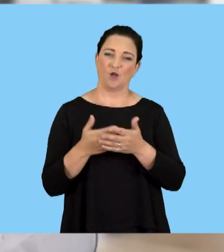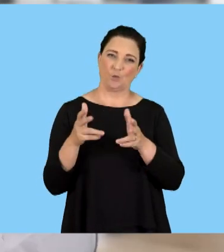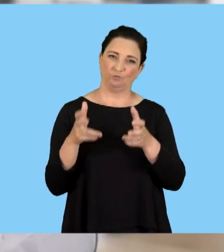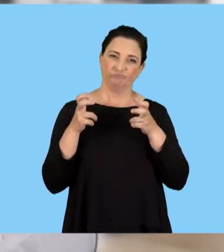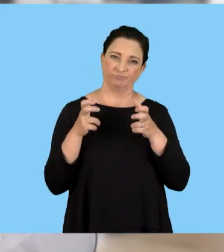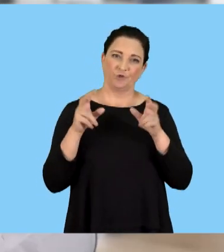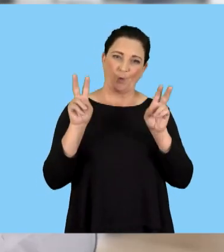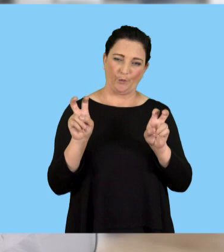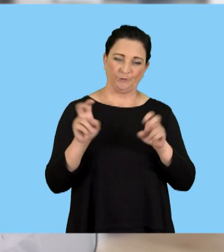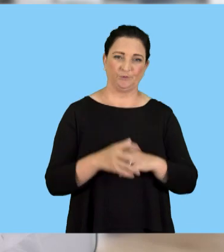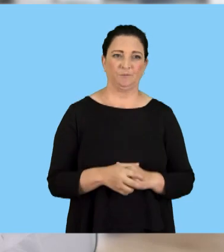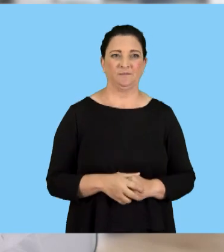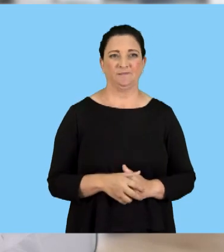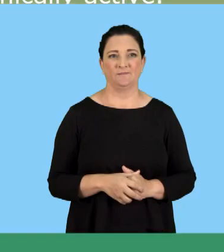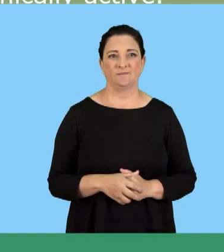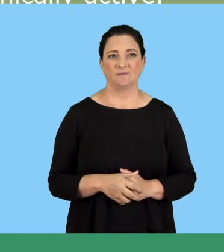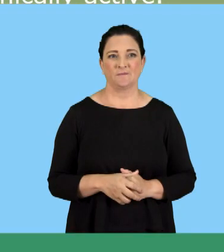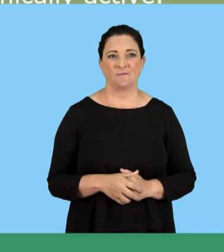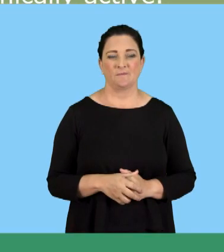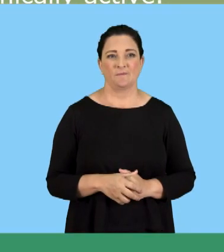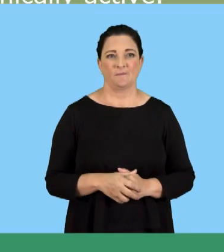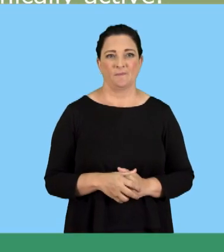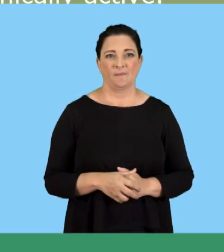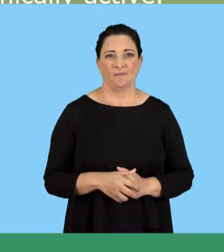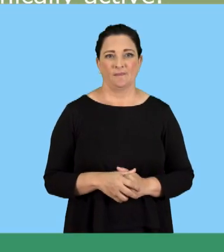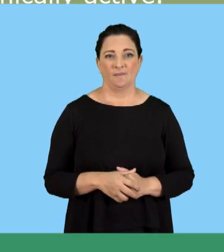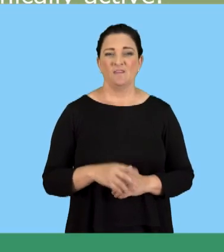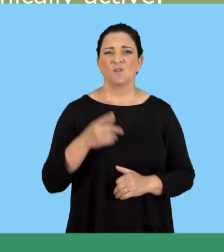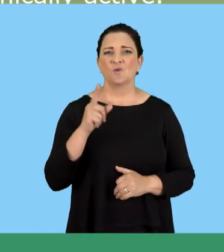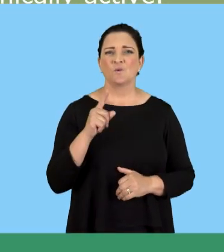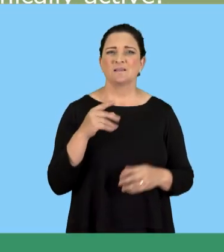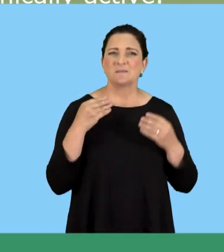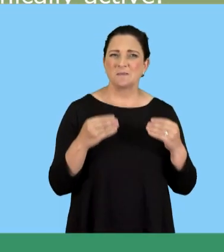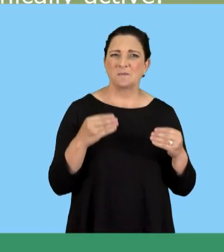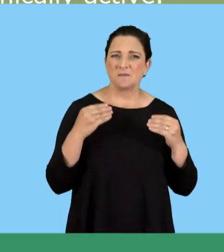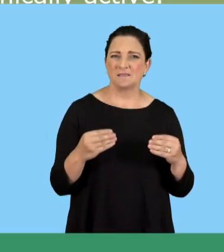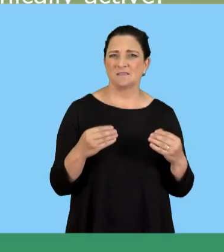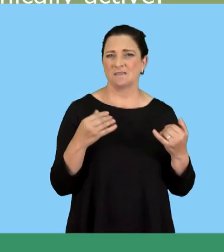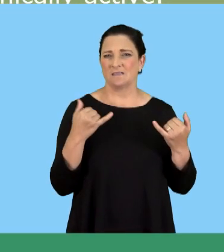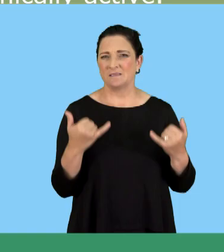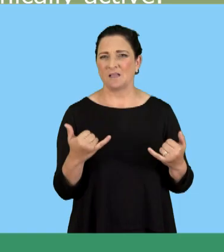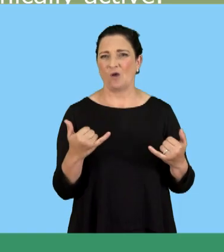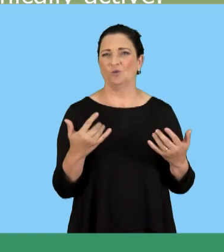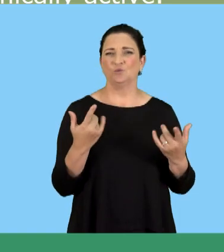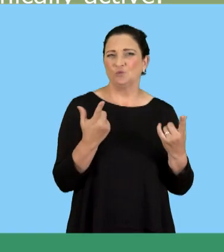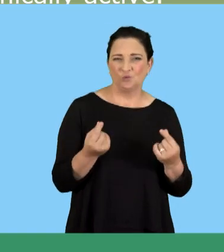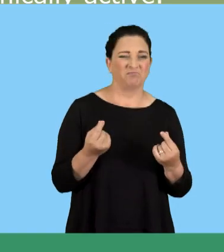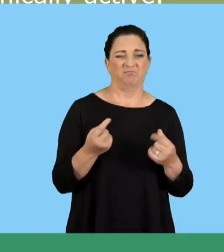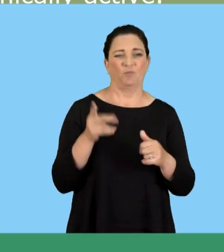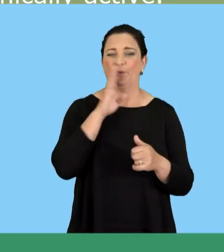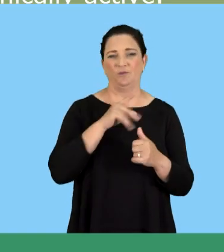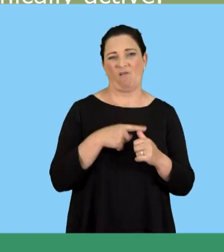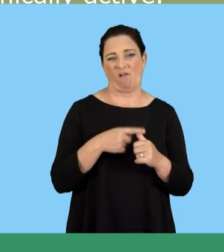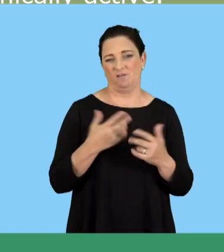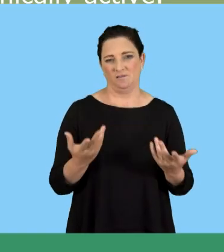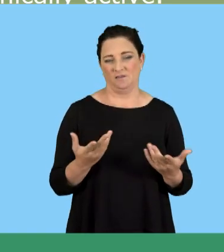from the scenario. So the first sentence talks or gives you an idea to say what is the business doing. There's no answer there. But then the second